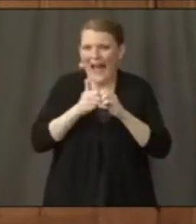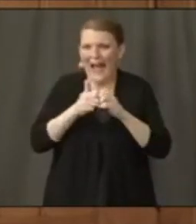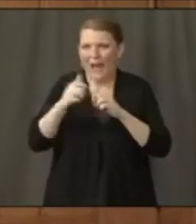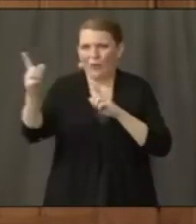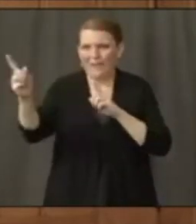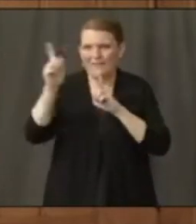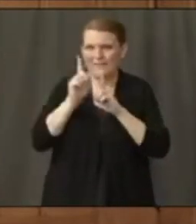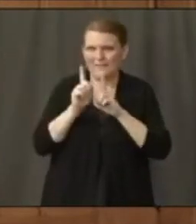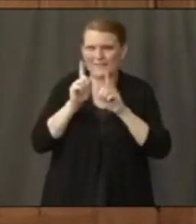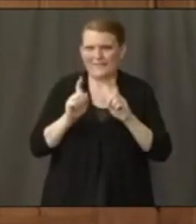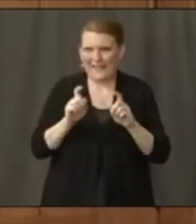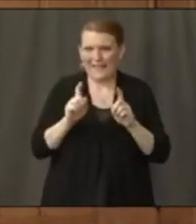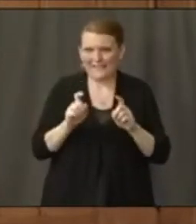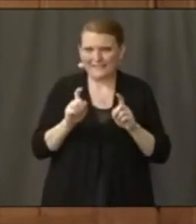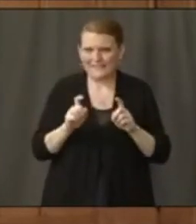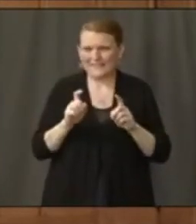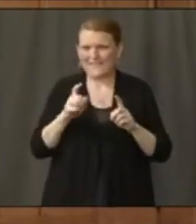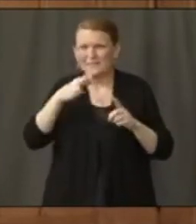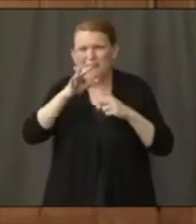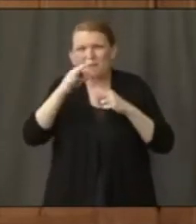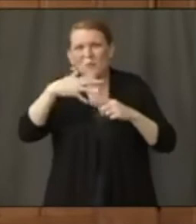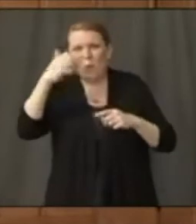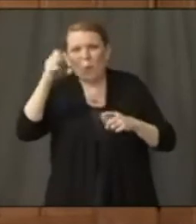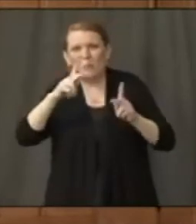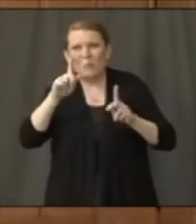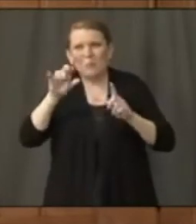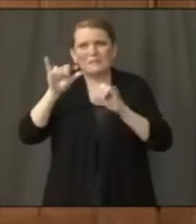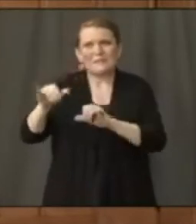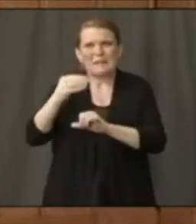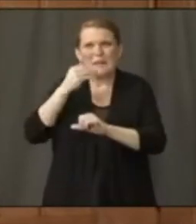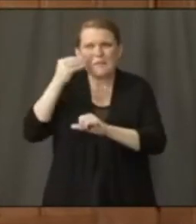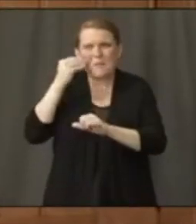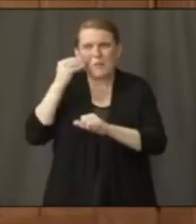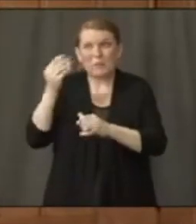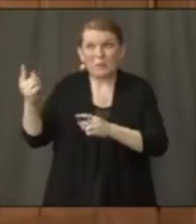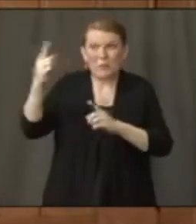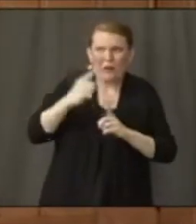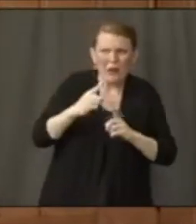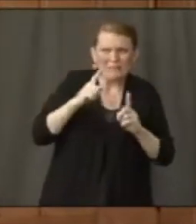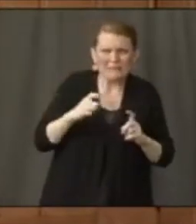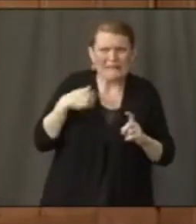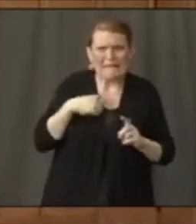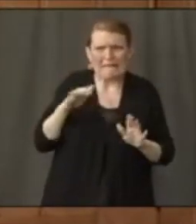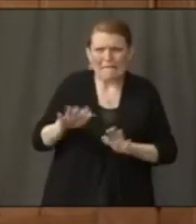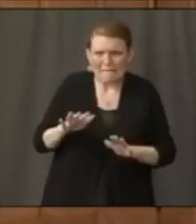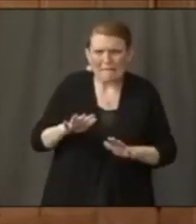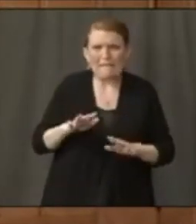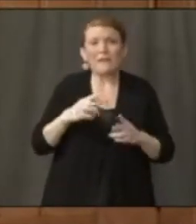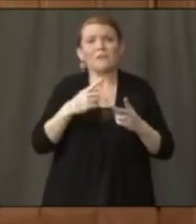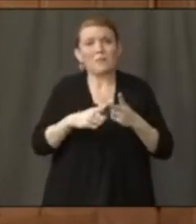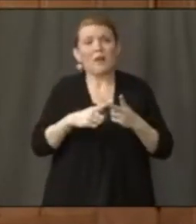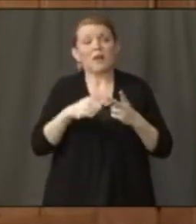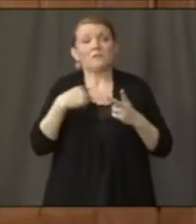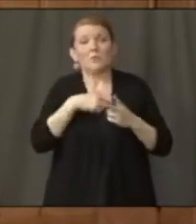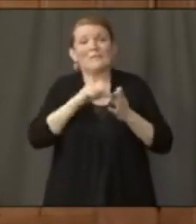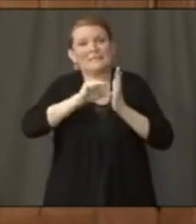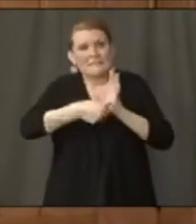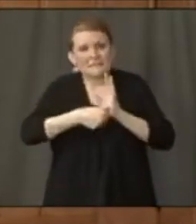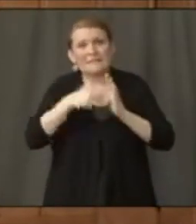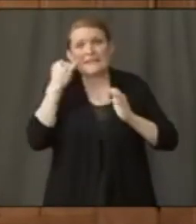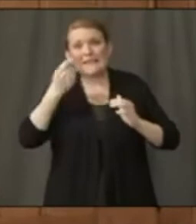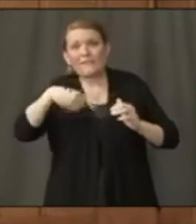symptoms or any concerns to go get tested, because that's how we can help ensure we prevent any further flare-ups in the future.